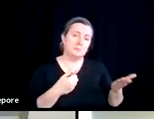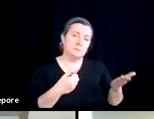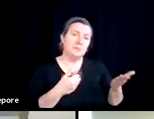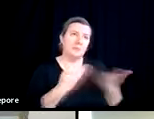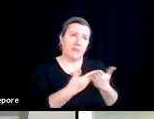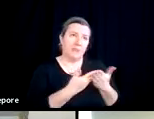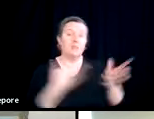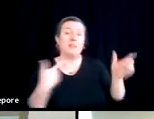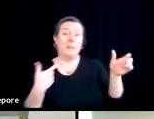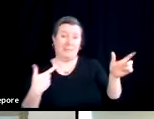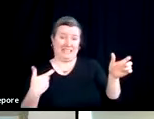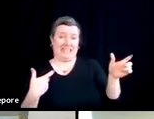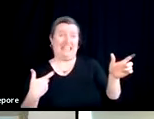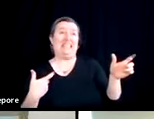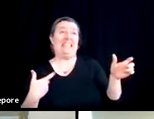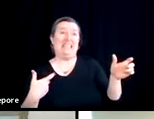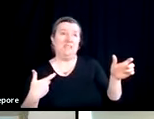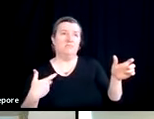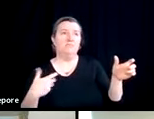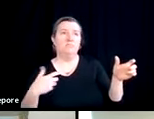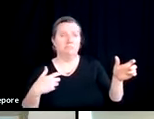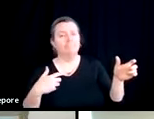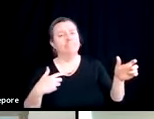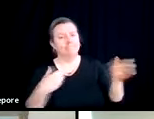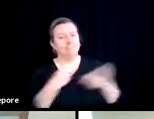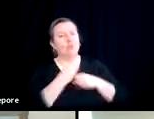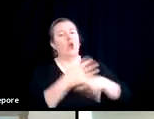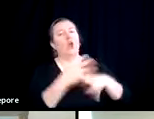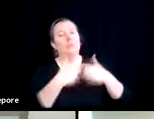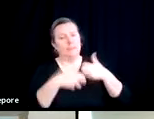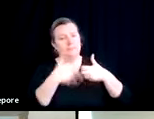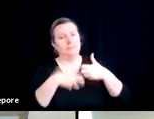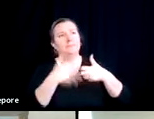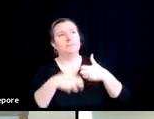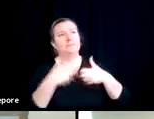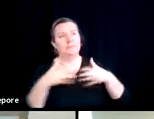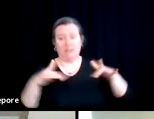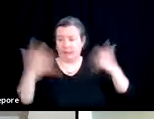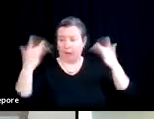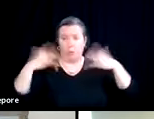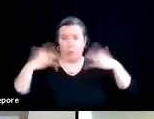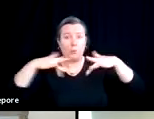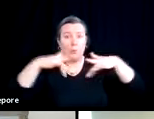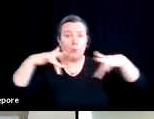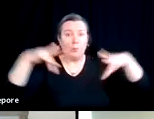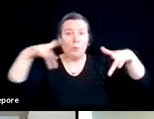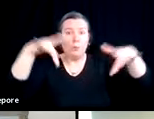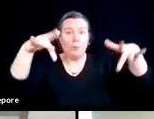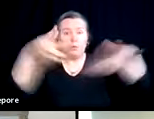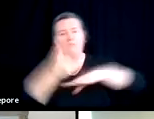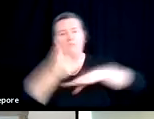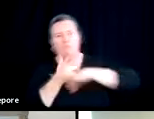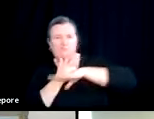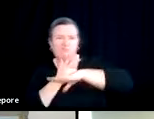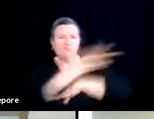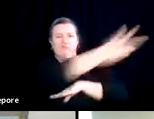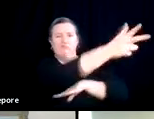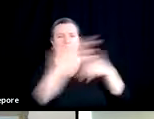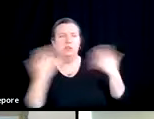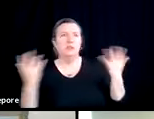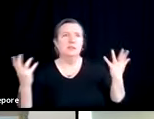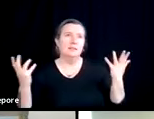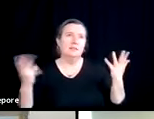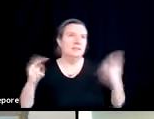is generally the driving factor there. And that lighter traffic in the most densely populated state in the Union led